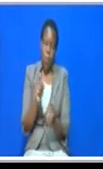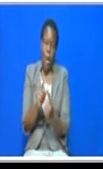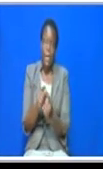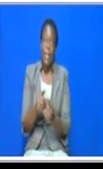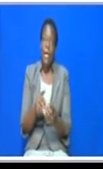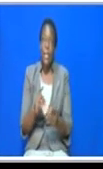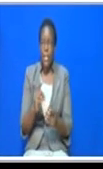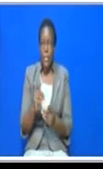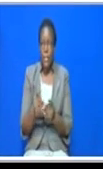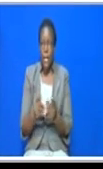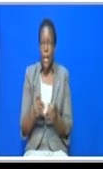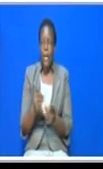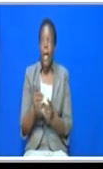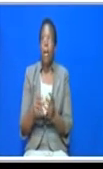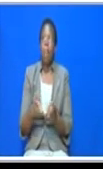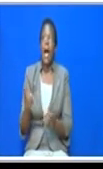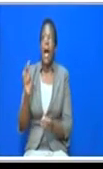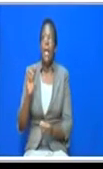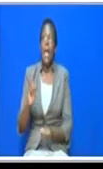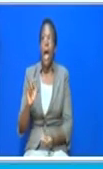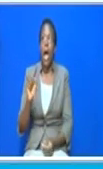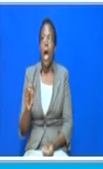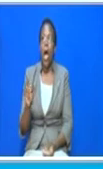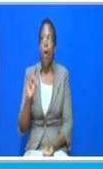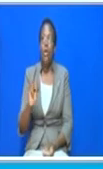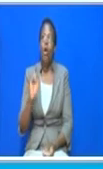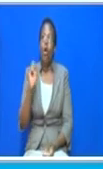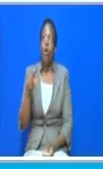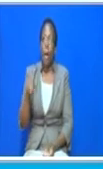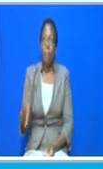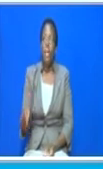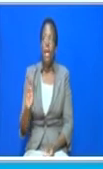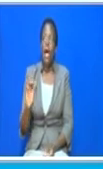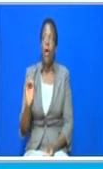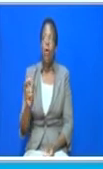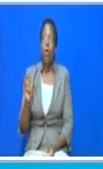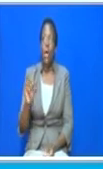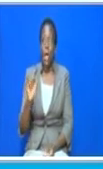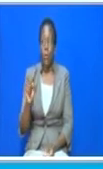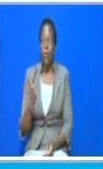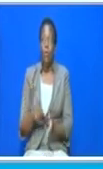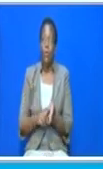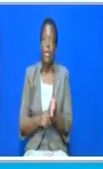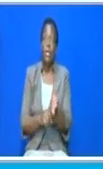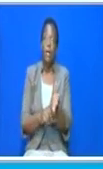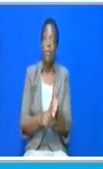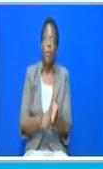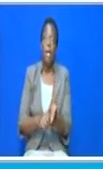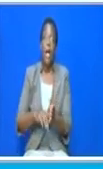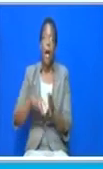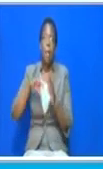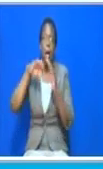For example, you can talk about a mountainous country. The word mountainous